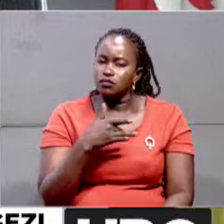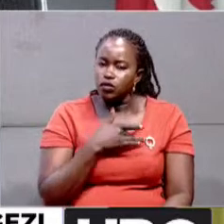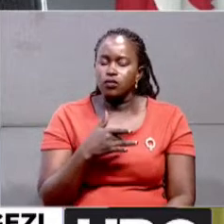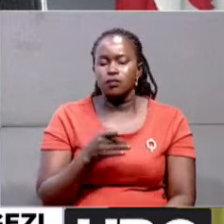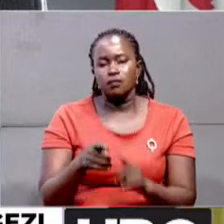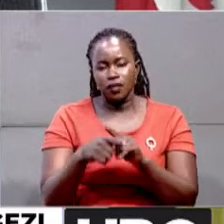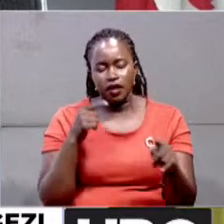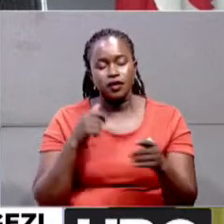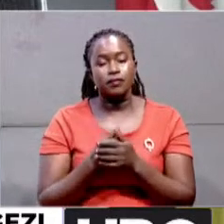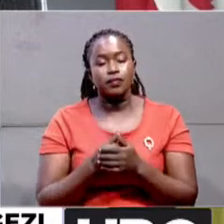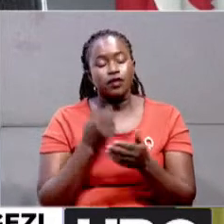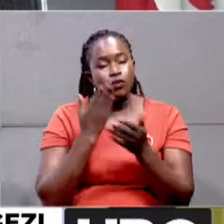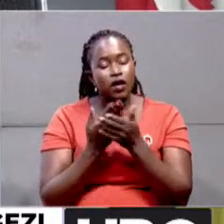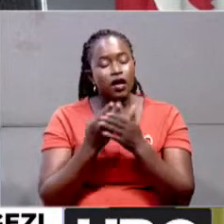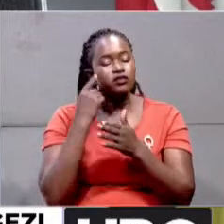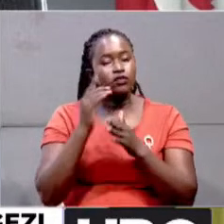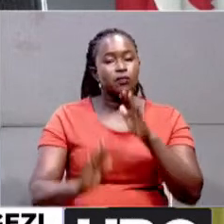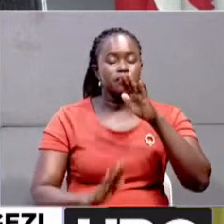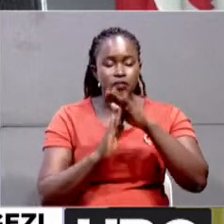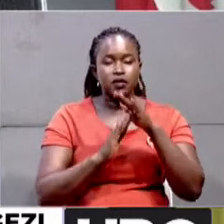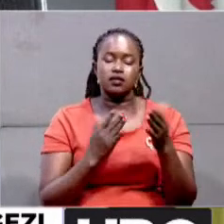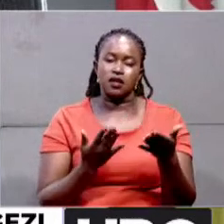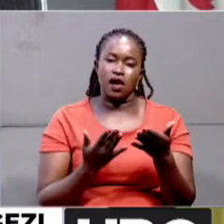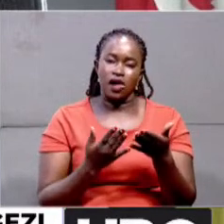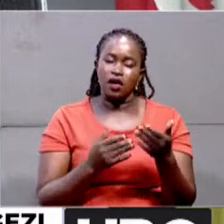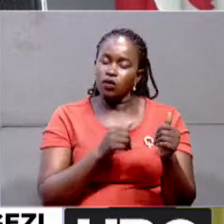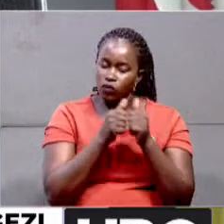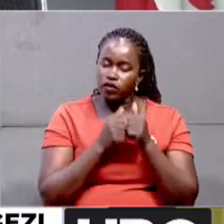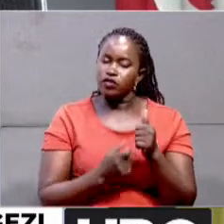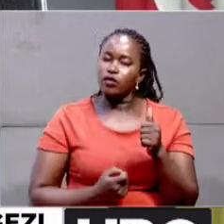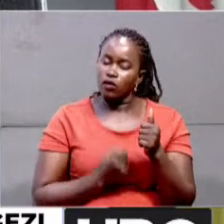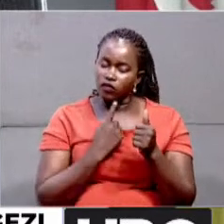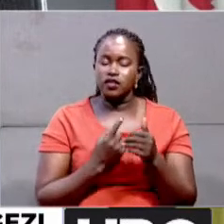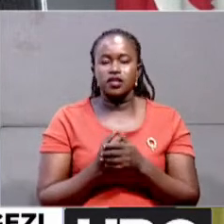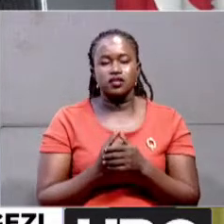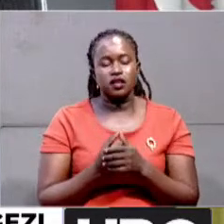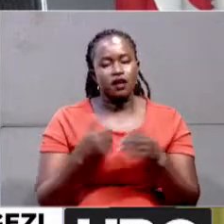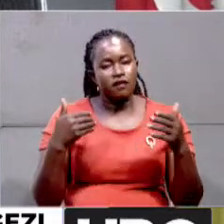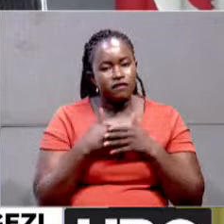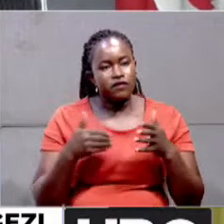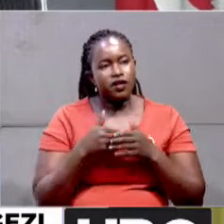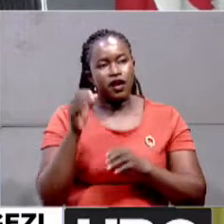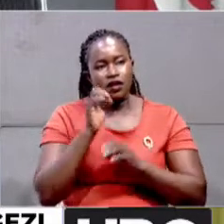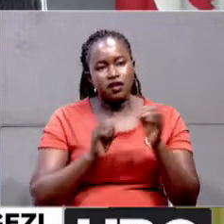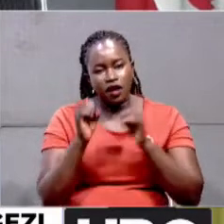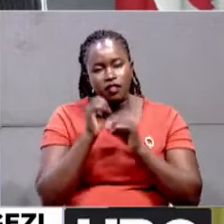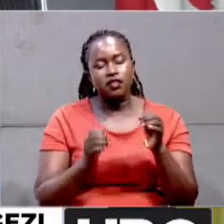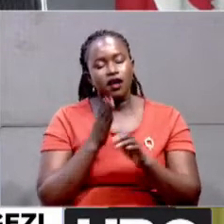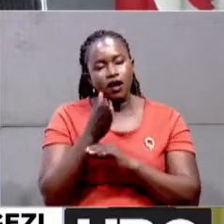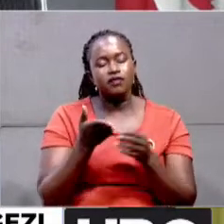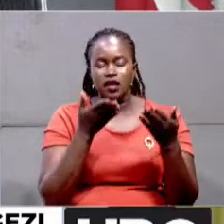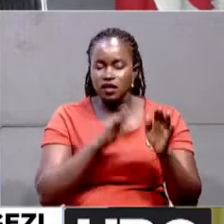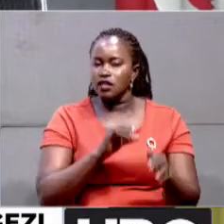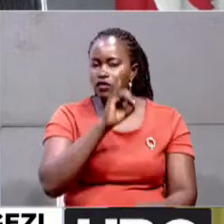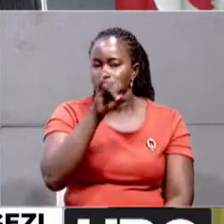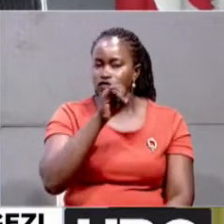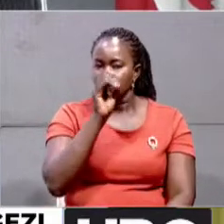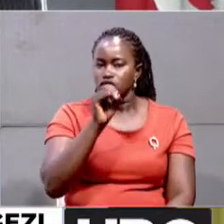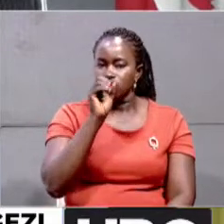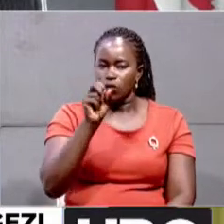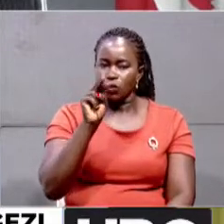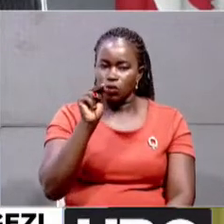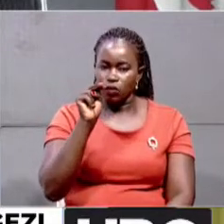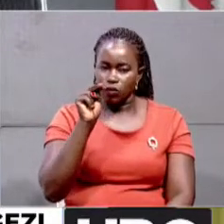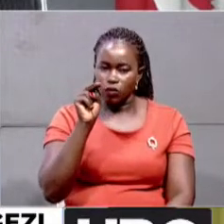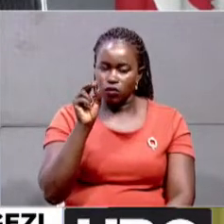ask for the maximum. We want death with confidence, without fearing anything. After the death of Joan,